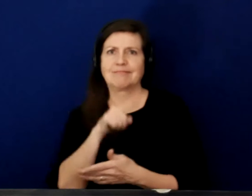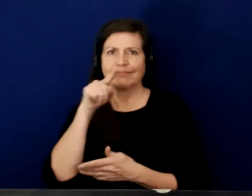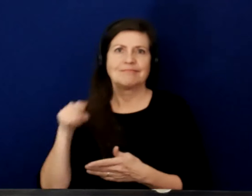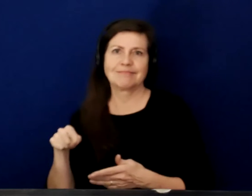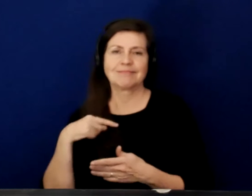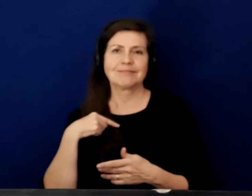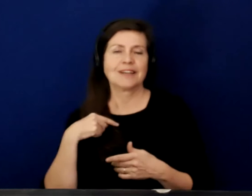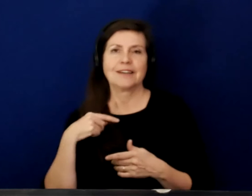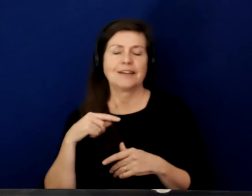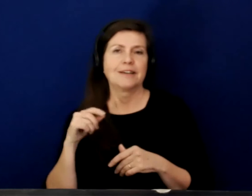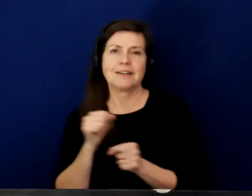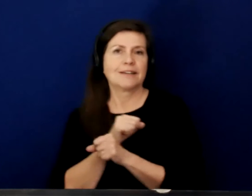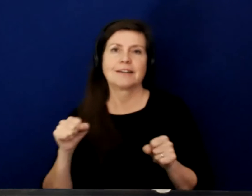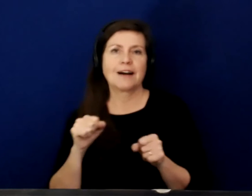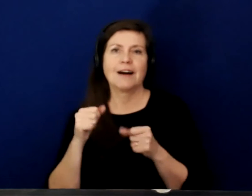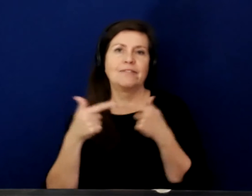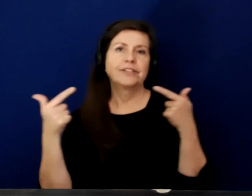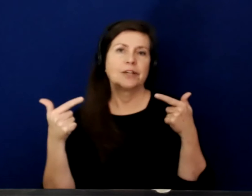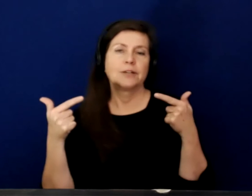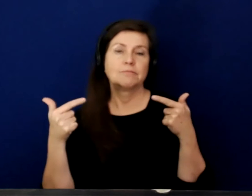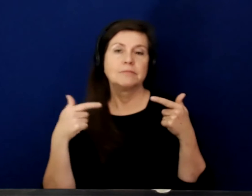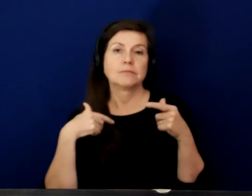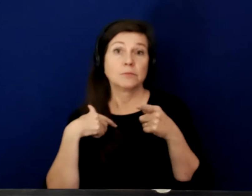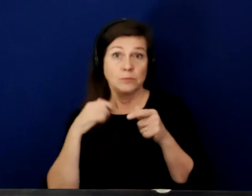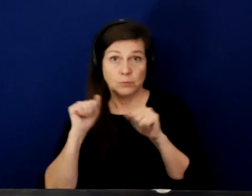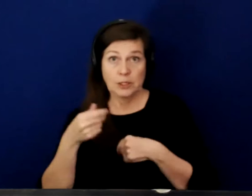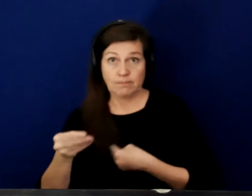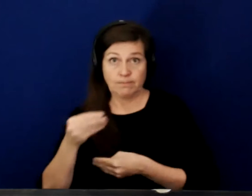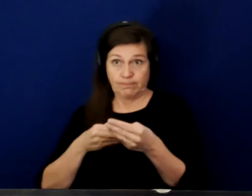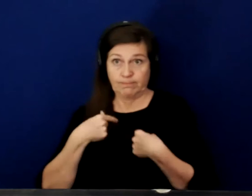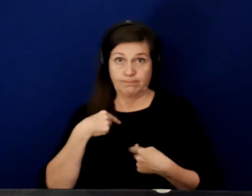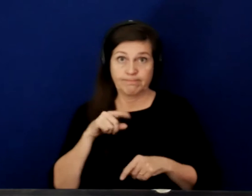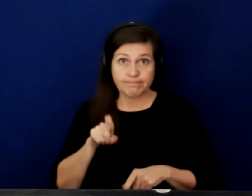video. Yeah. So I'll try to do it for you then, if.